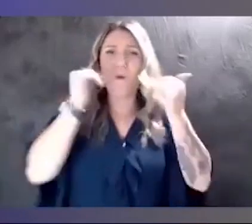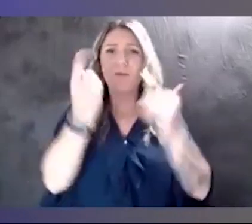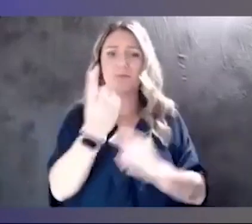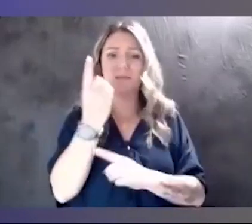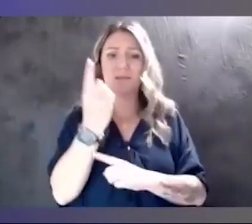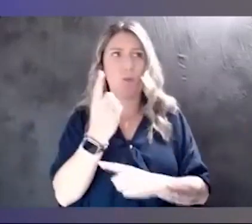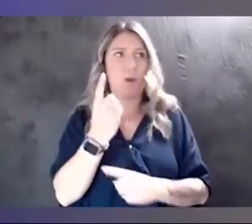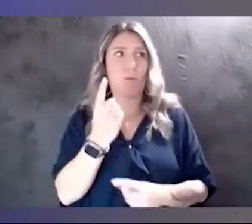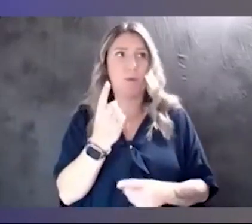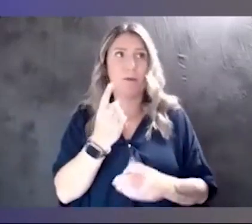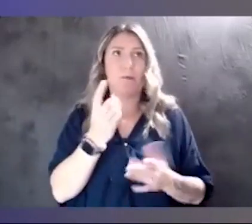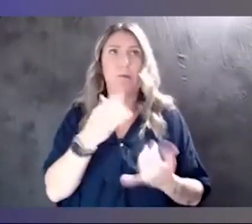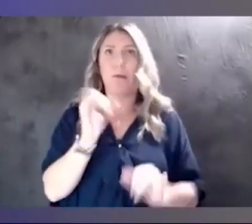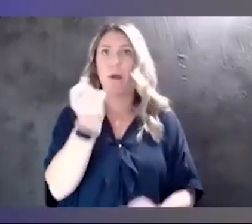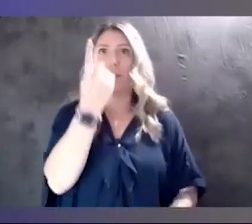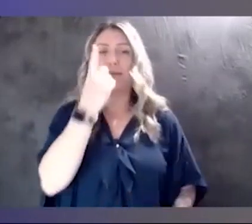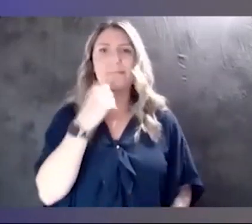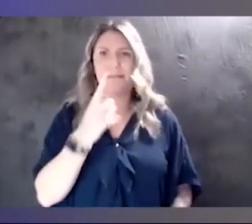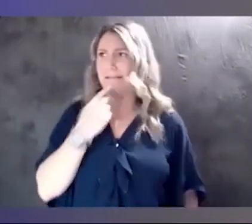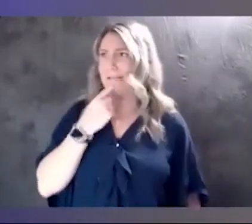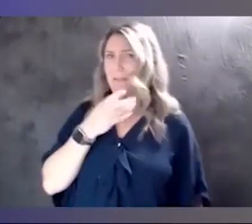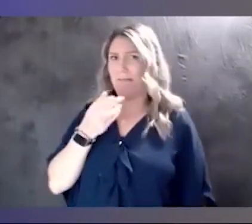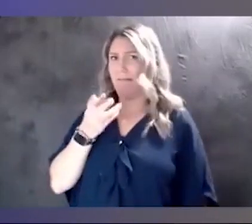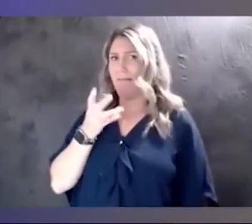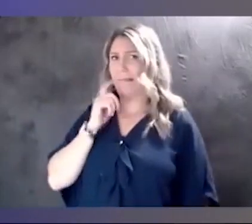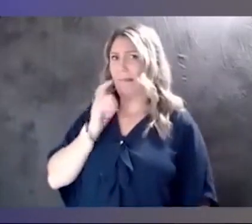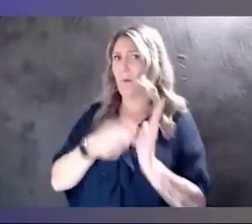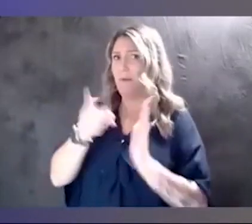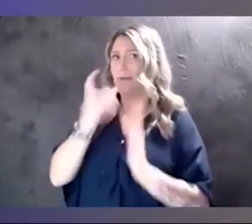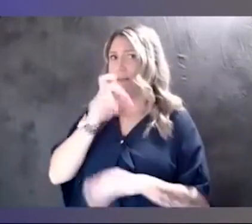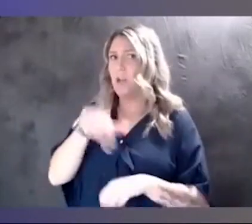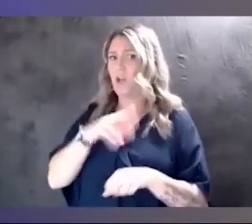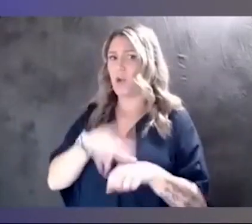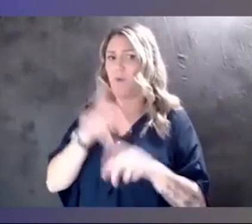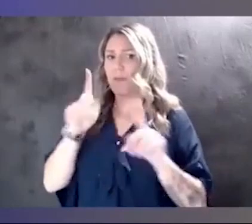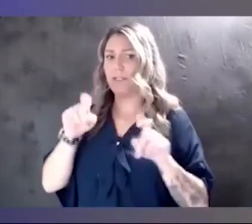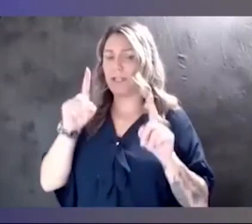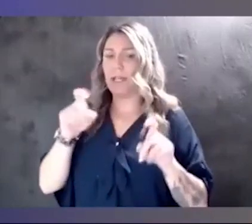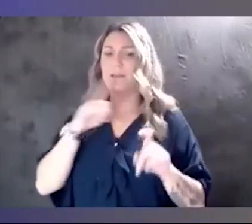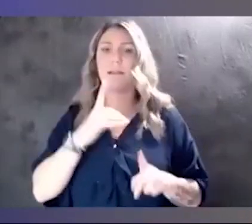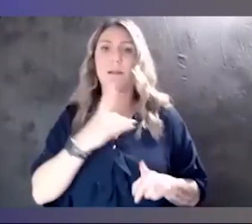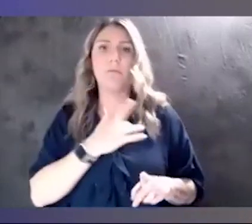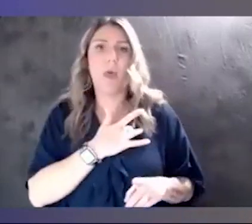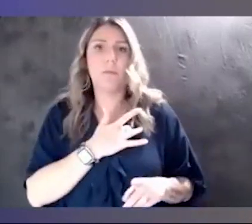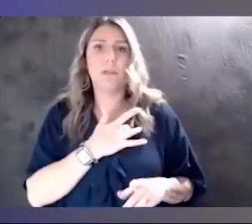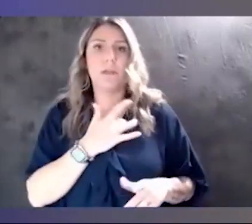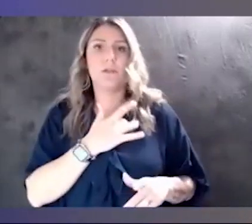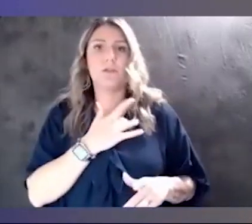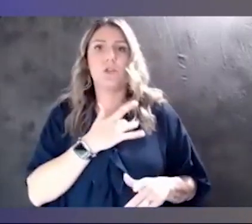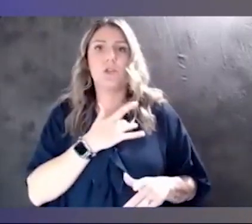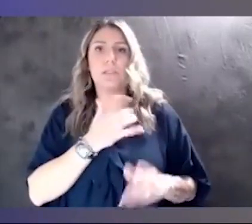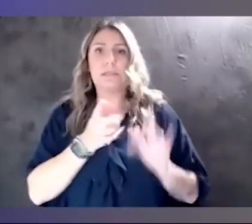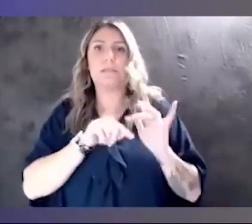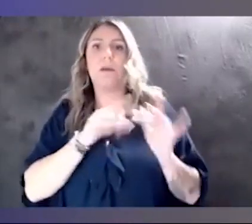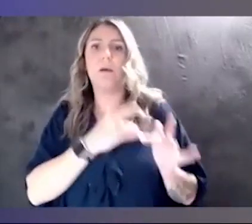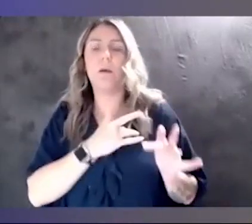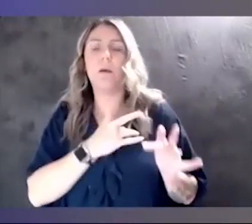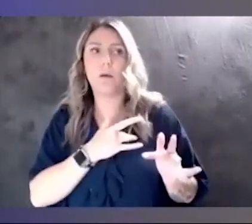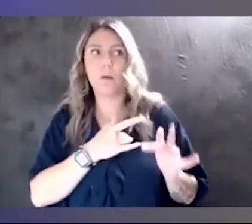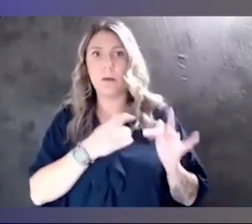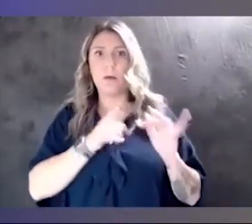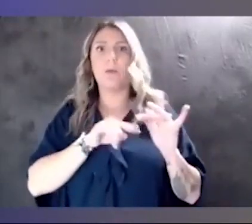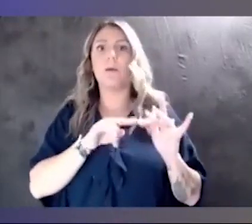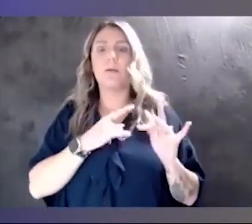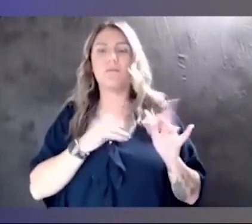say, that's not normal. Let's go get that tested out. Palpitations are the feeling of skipped heartbeats. Some people don't know what they feel like.